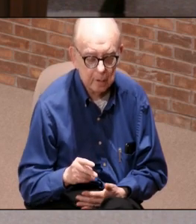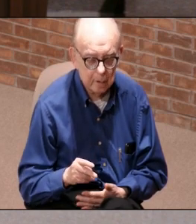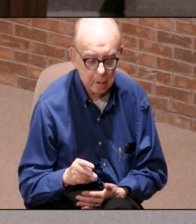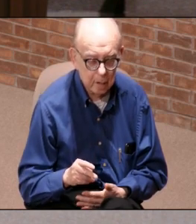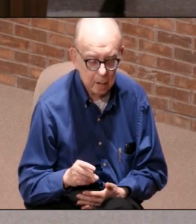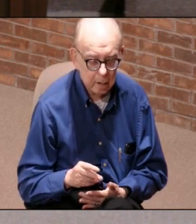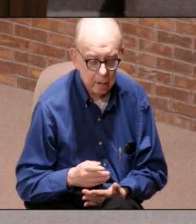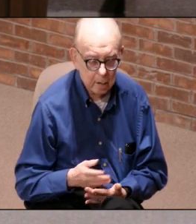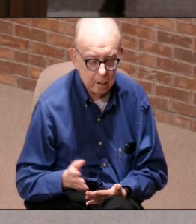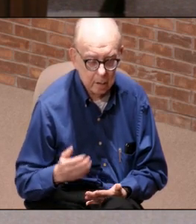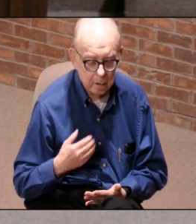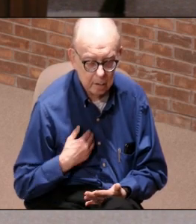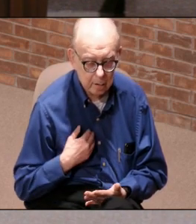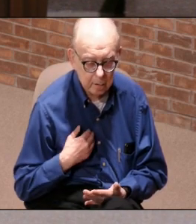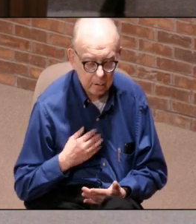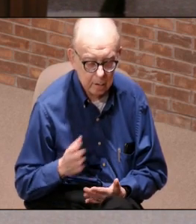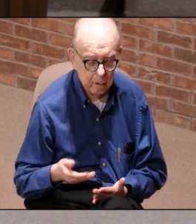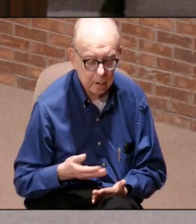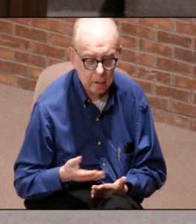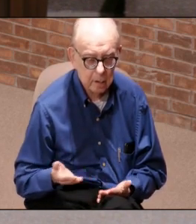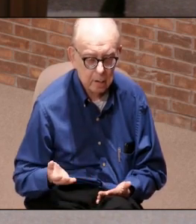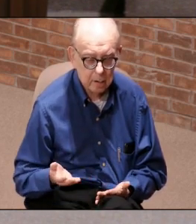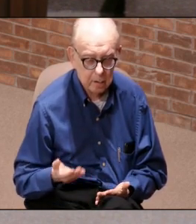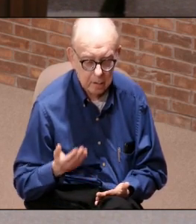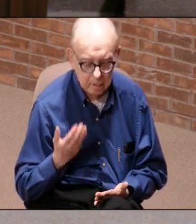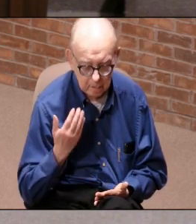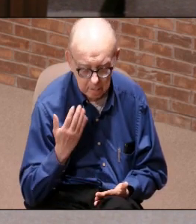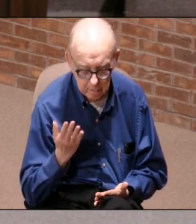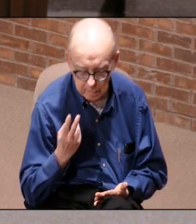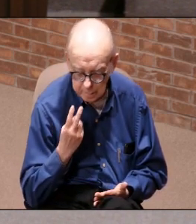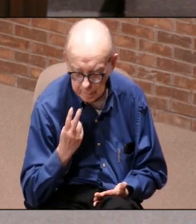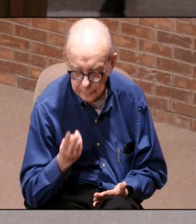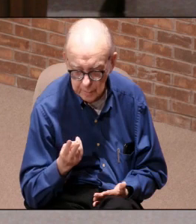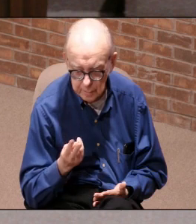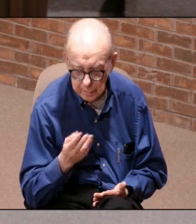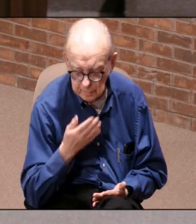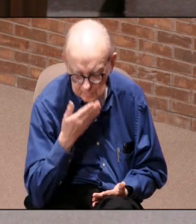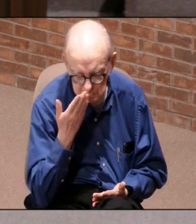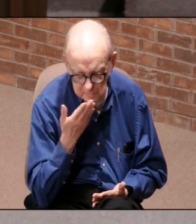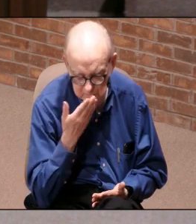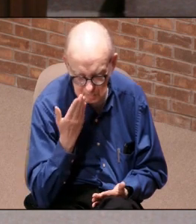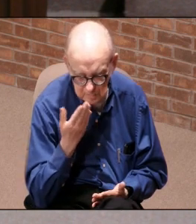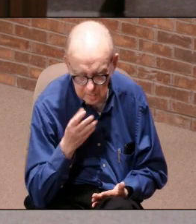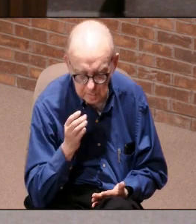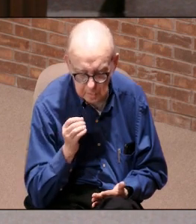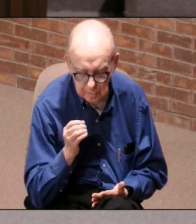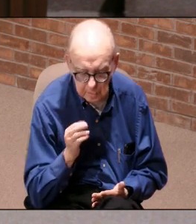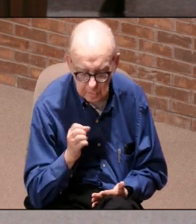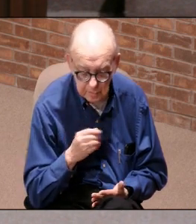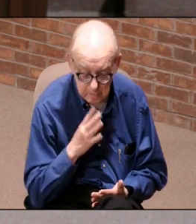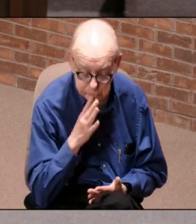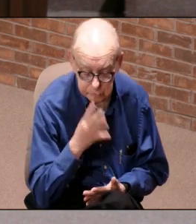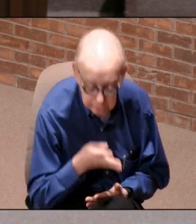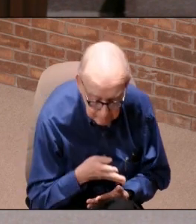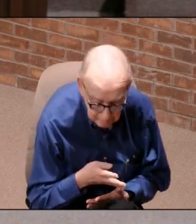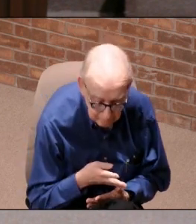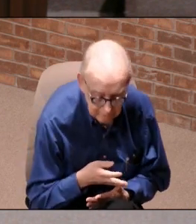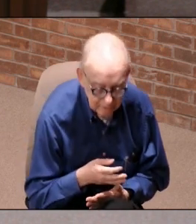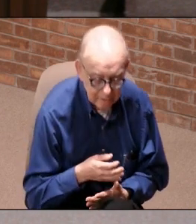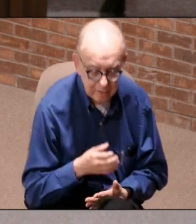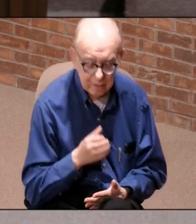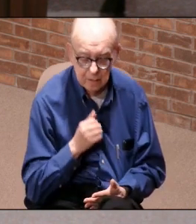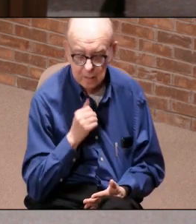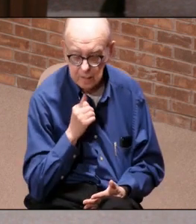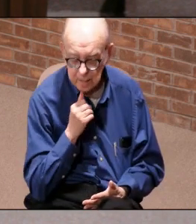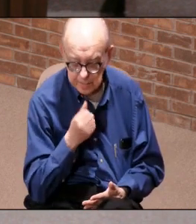And so you have all of this, and I don't know if you've ever smelled formula that's thrown up. It